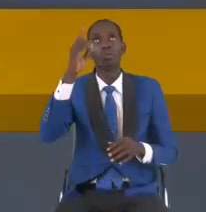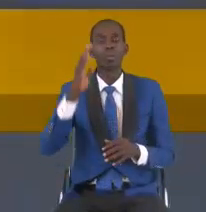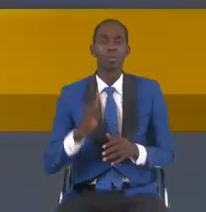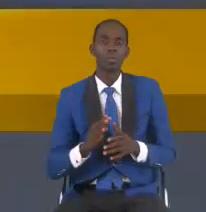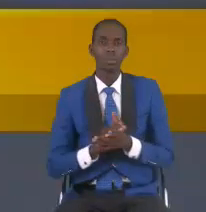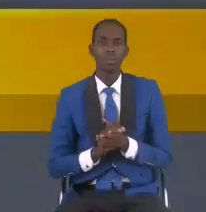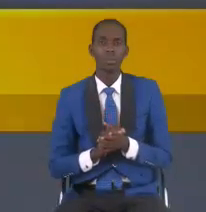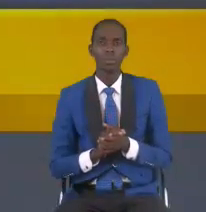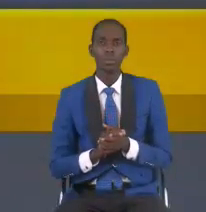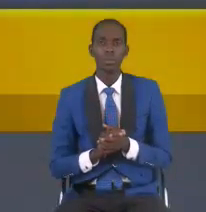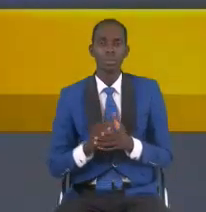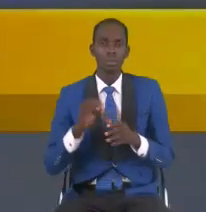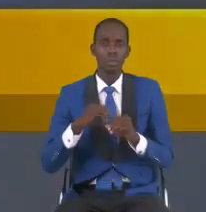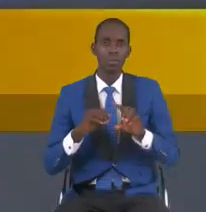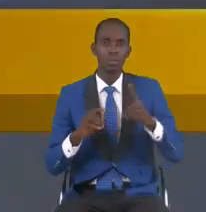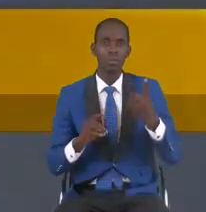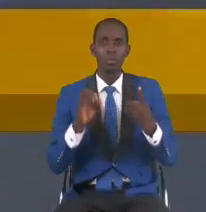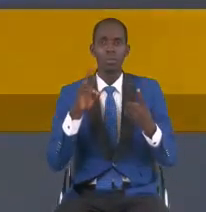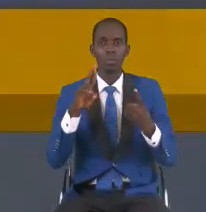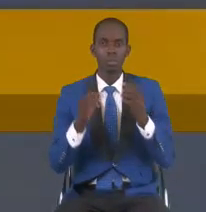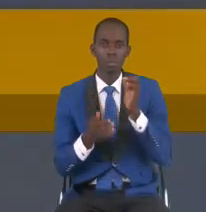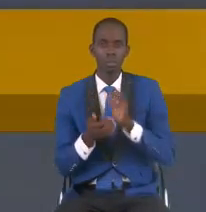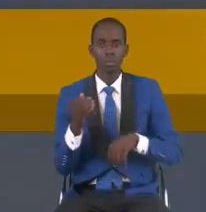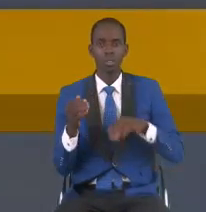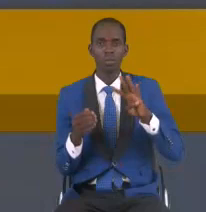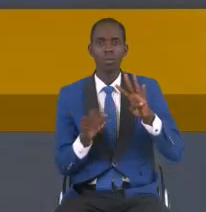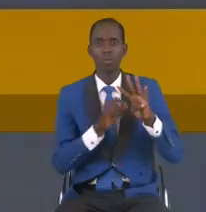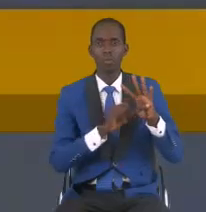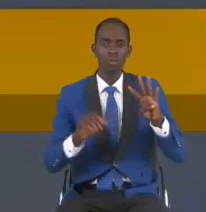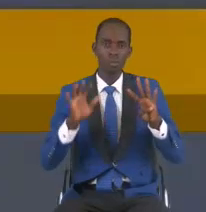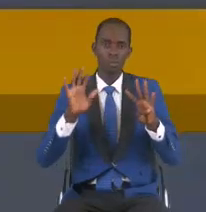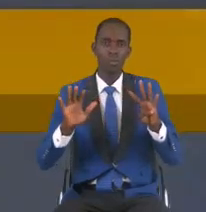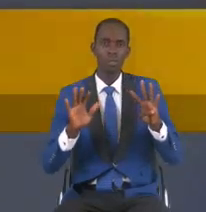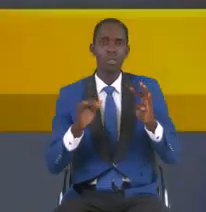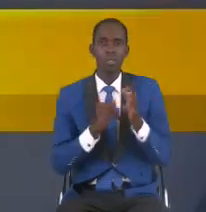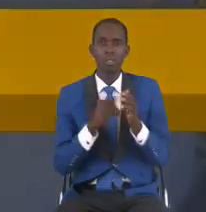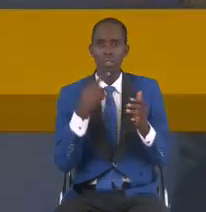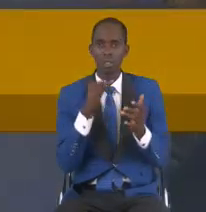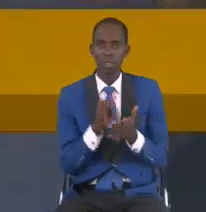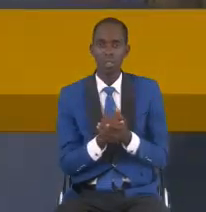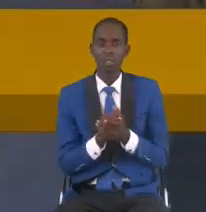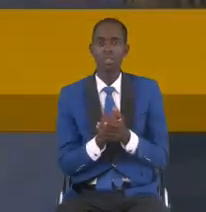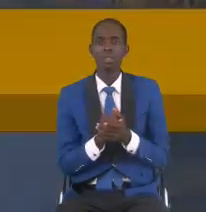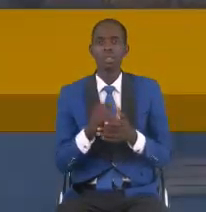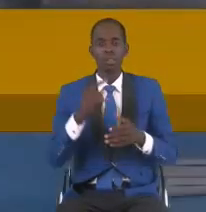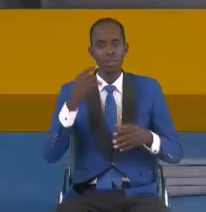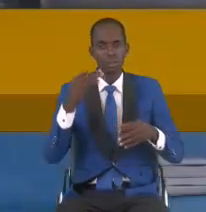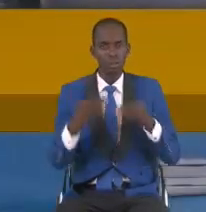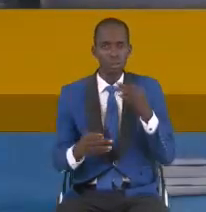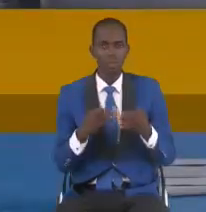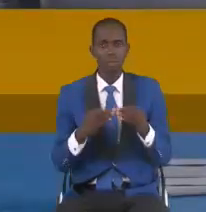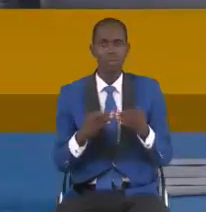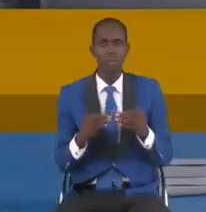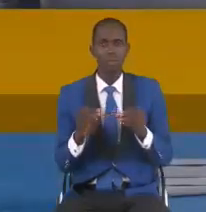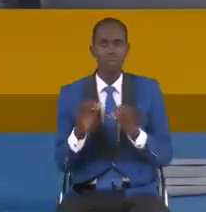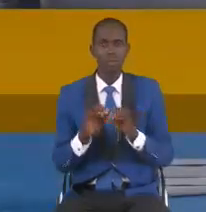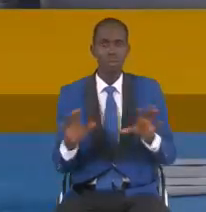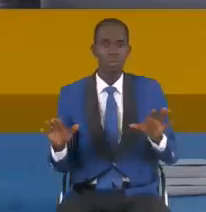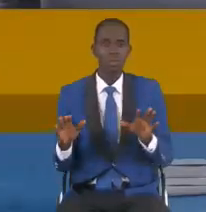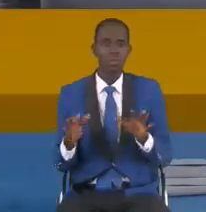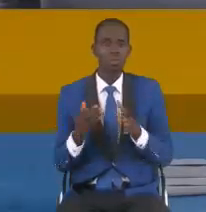1 Corinthians chapter 4, verse 5, it says, therefore judge nothing before the